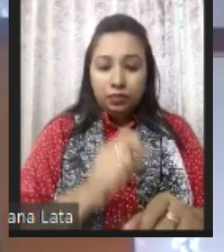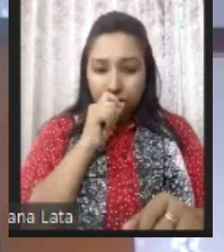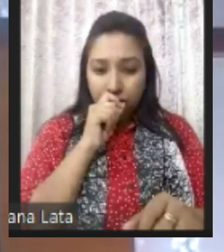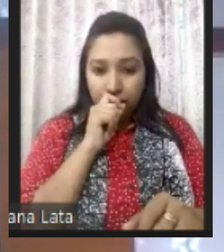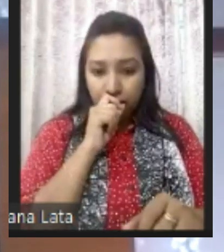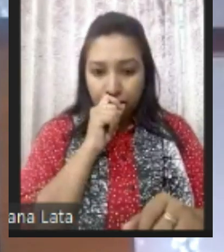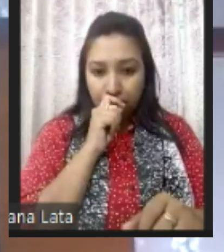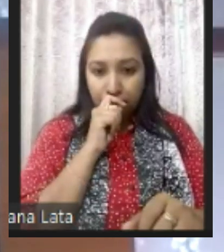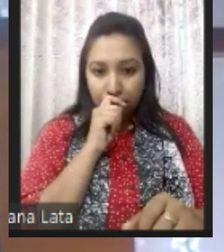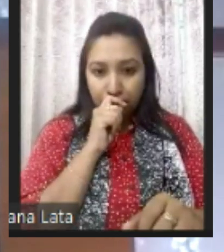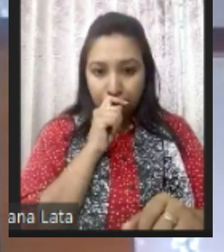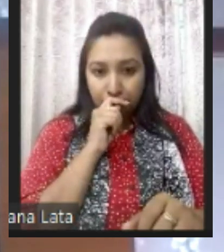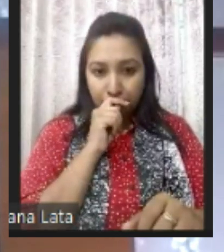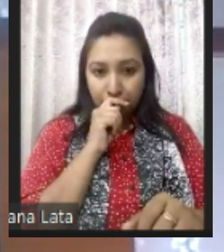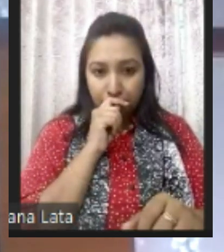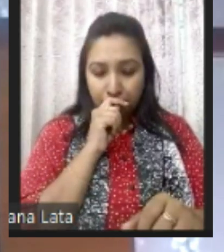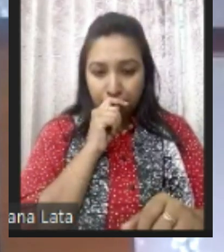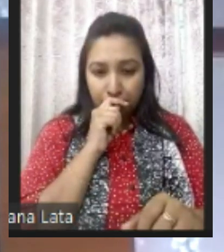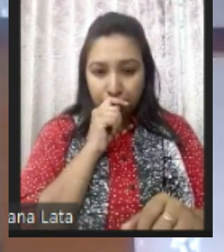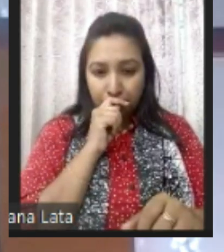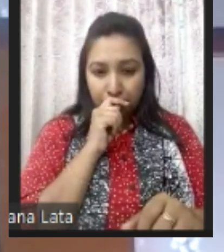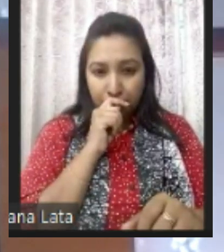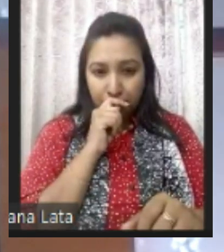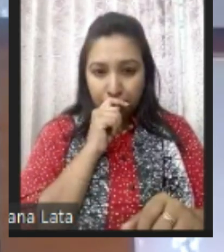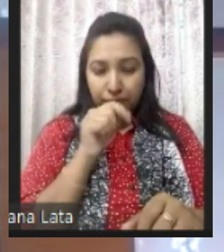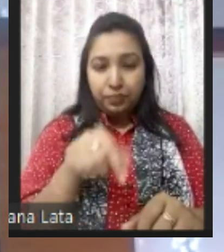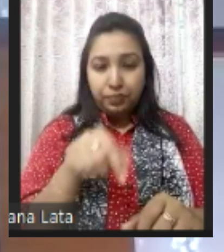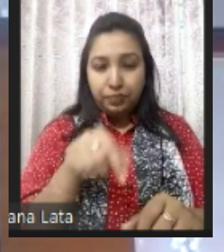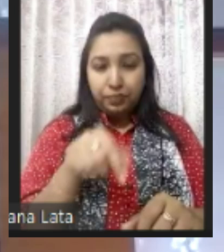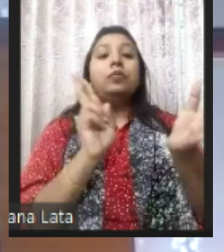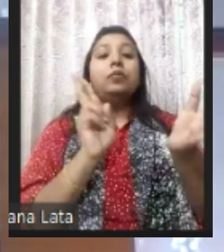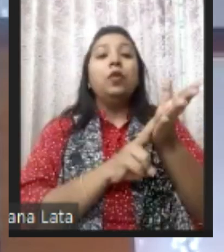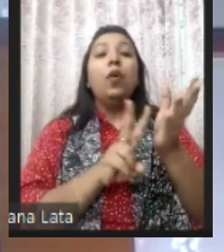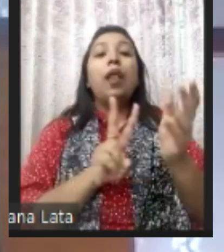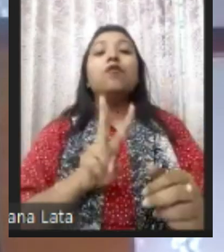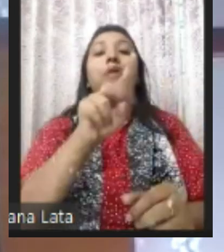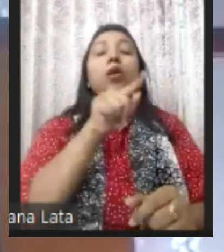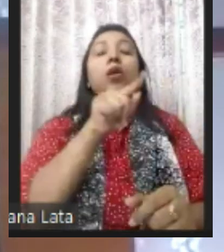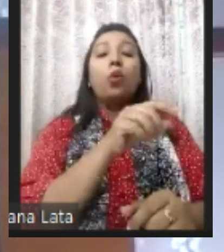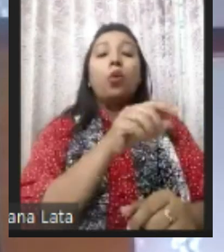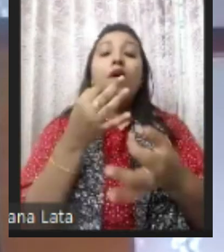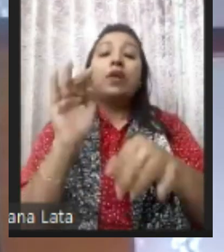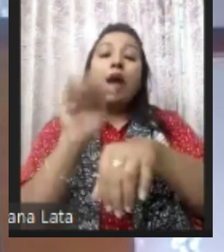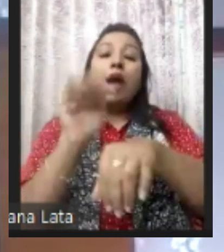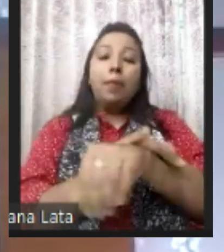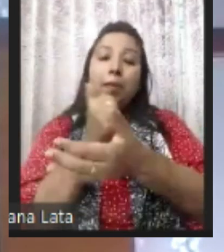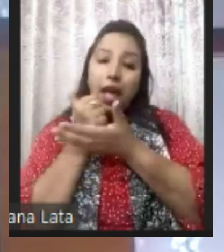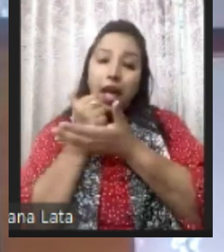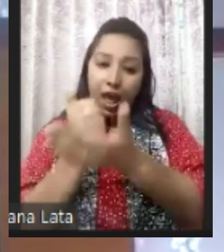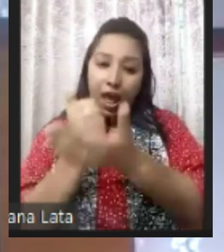disabled persons with disability as a volunteer, providing volunteer services to others. So that way, UN system